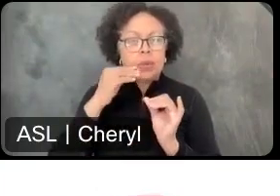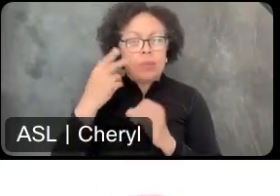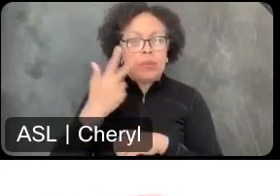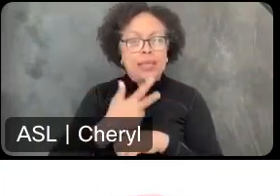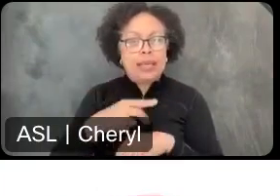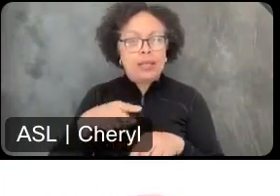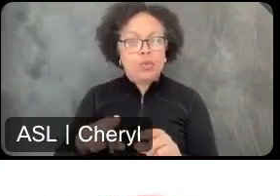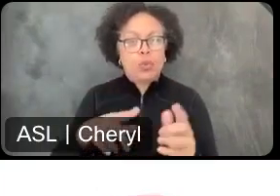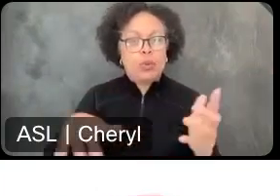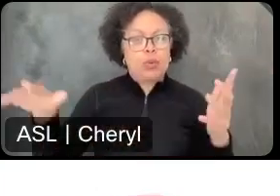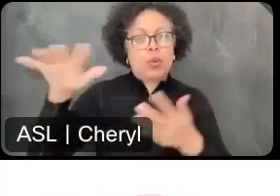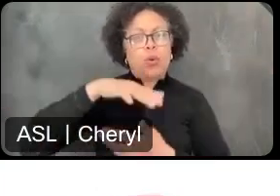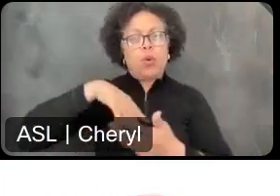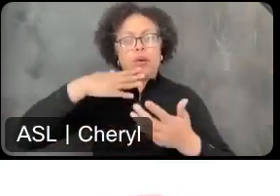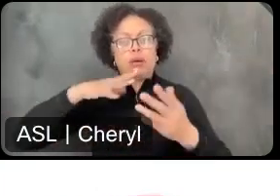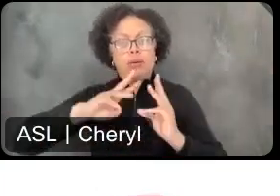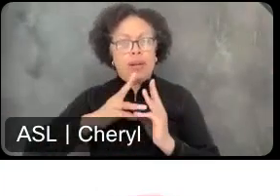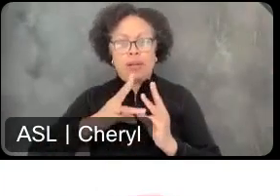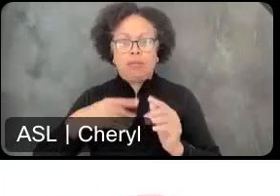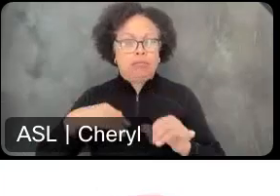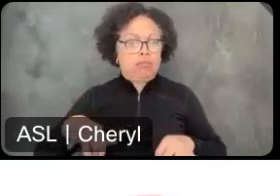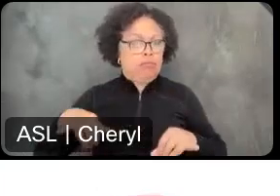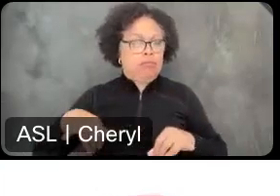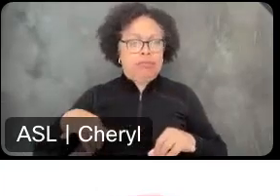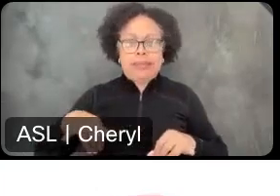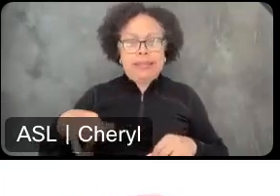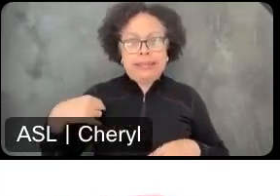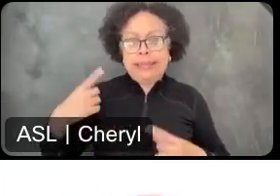storm. I haven't been the same since then.